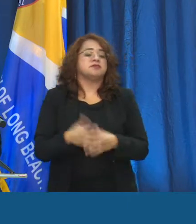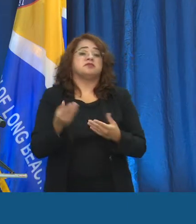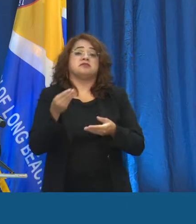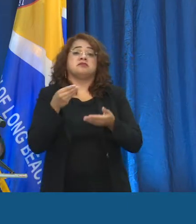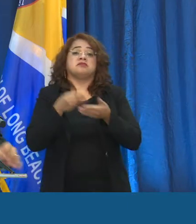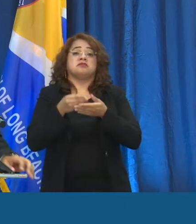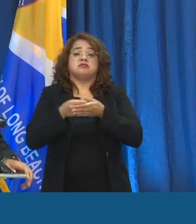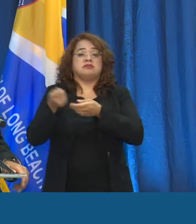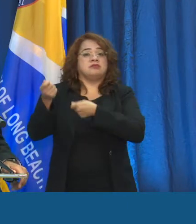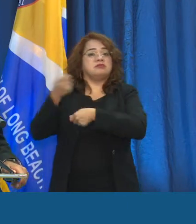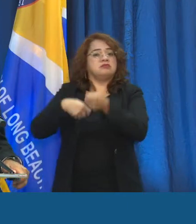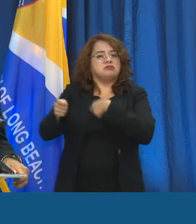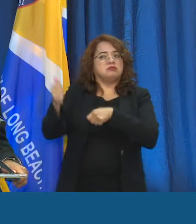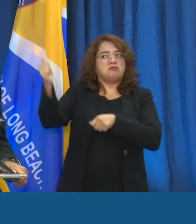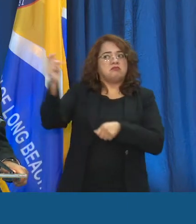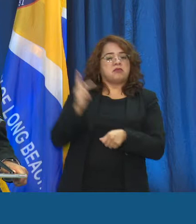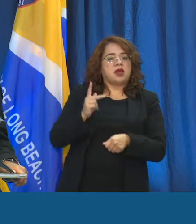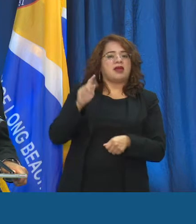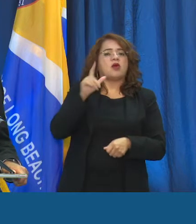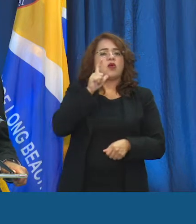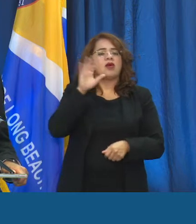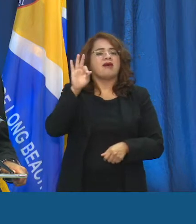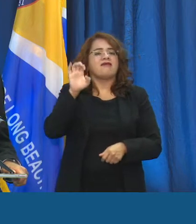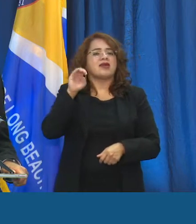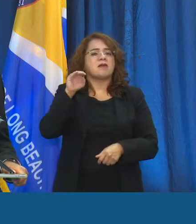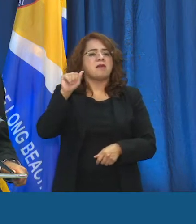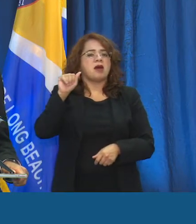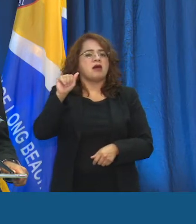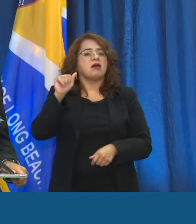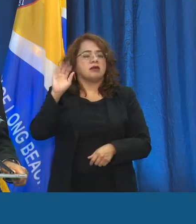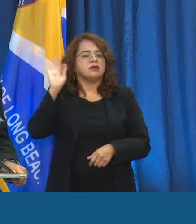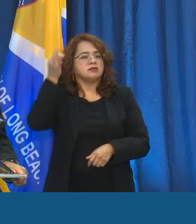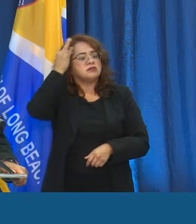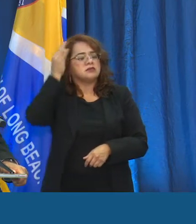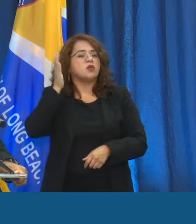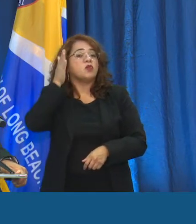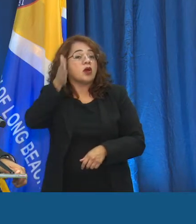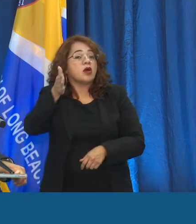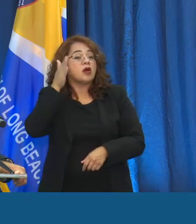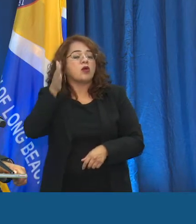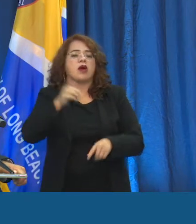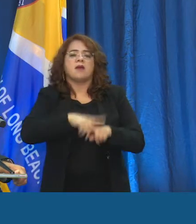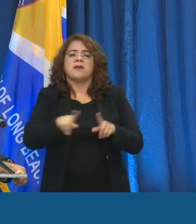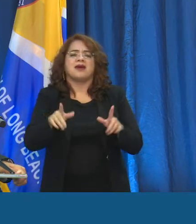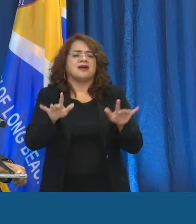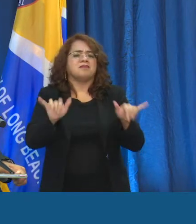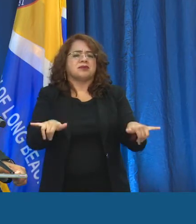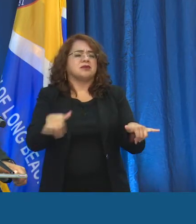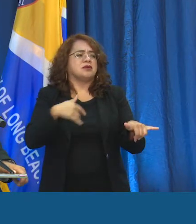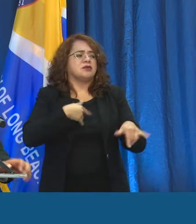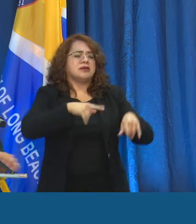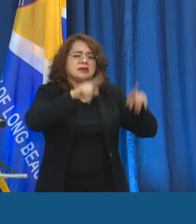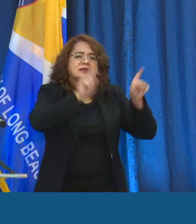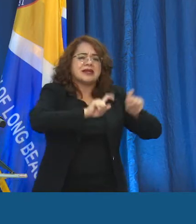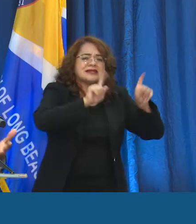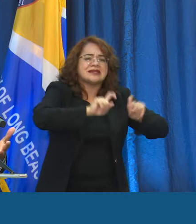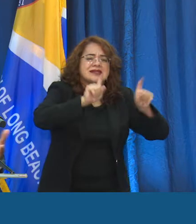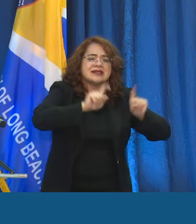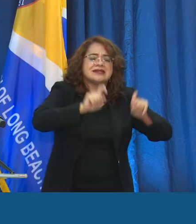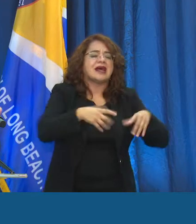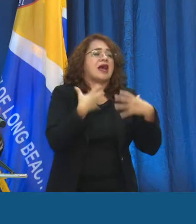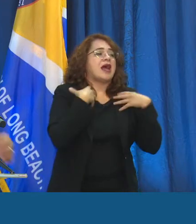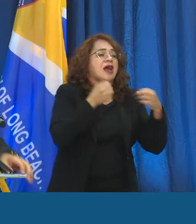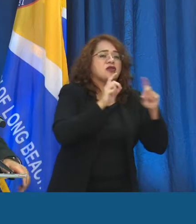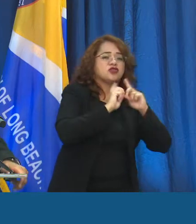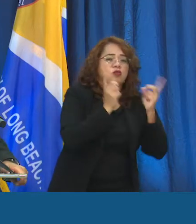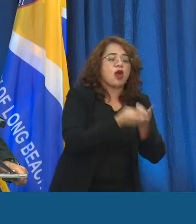through FEMA and other agencies, but we're talking about tens of thousands of tests and medical response and medical teams and health department